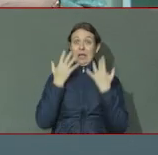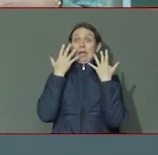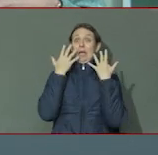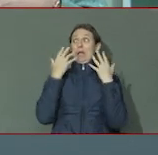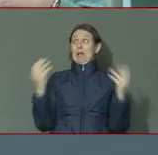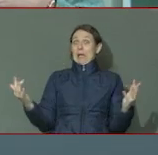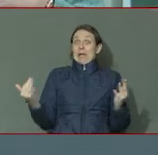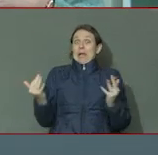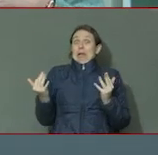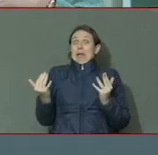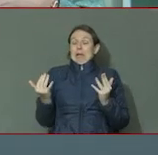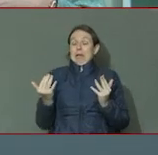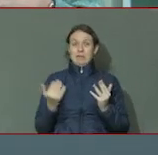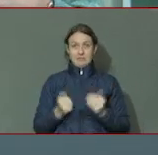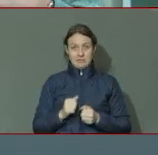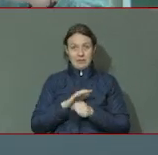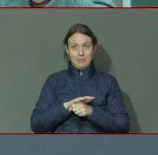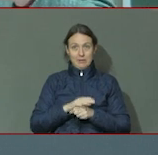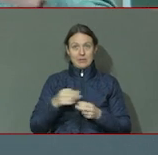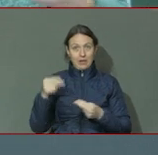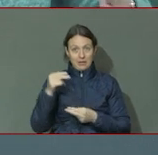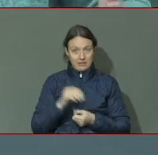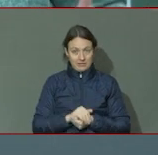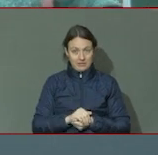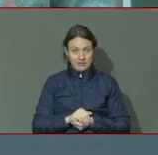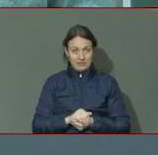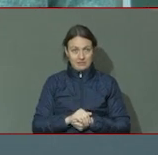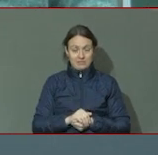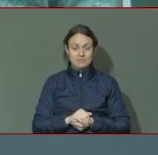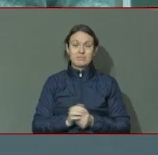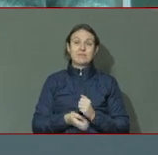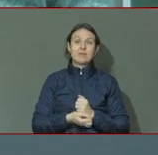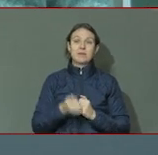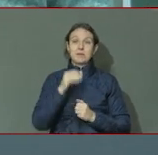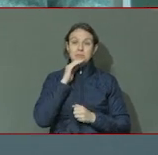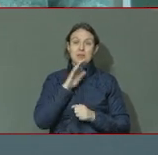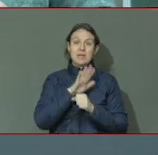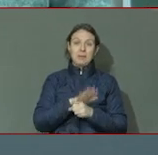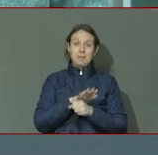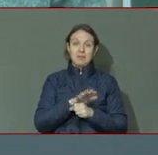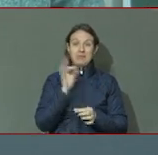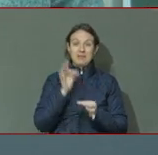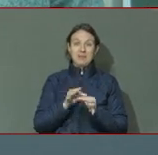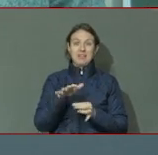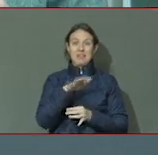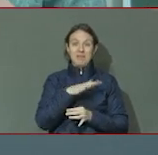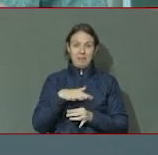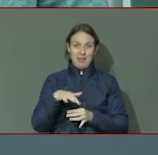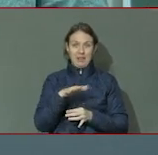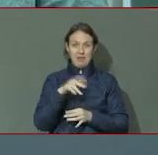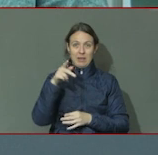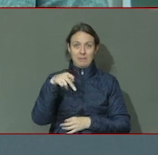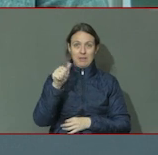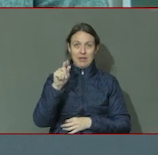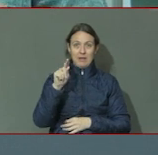me, a lot of pressure. Okay, so that is the pressure in a certain area. It's about the particles and